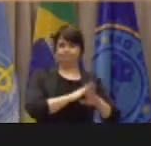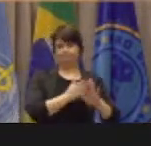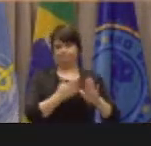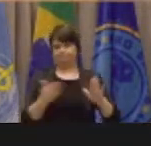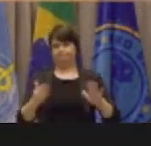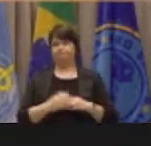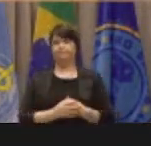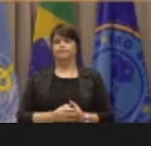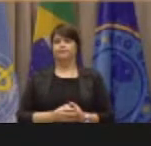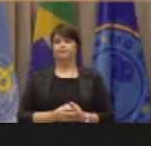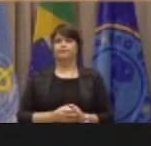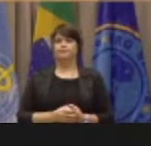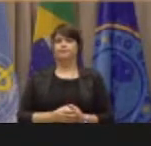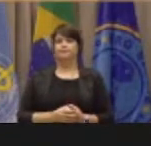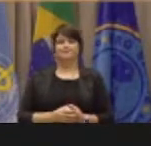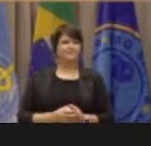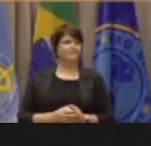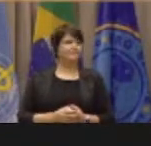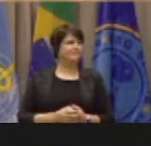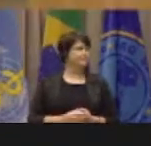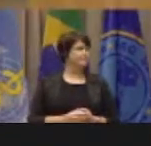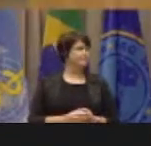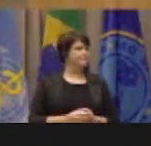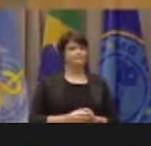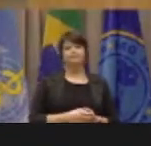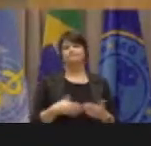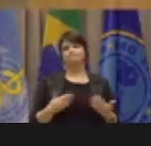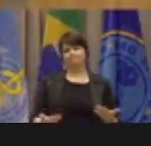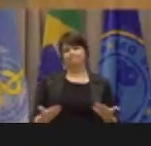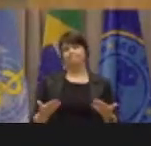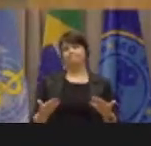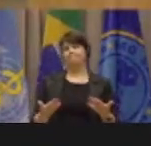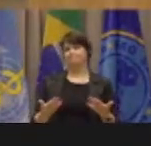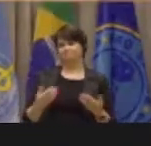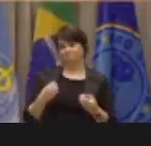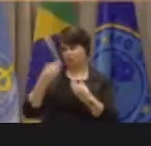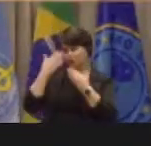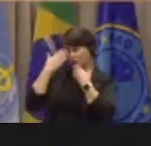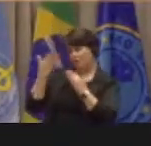can have the floor. Thank you.